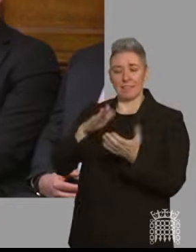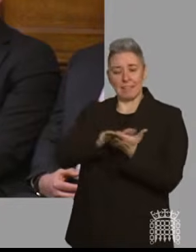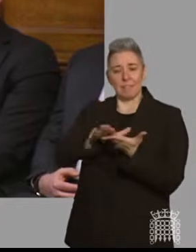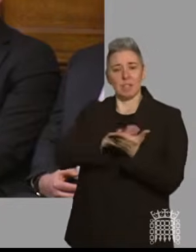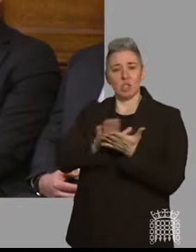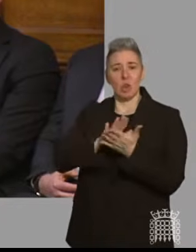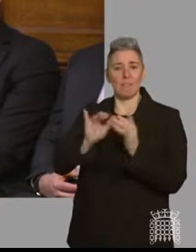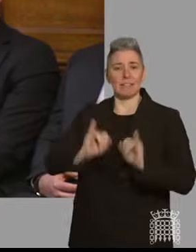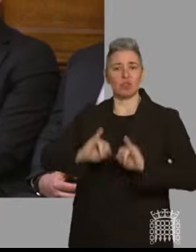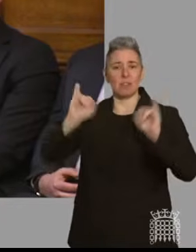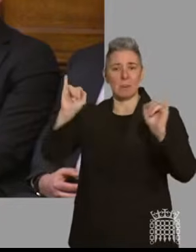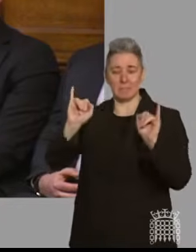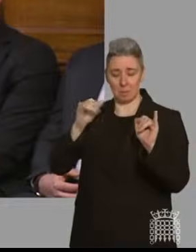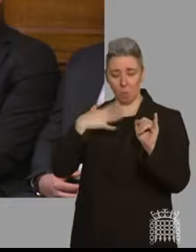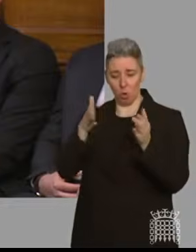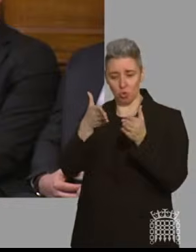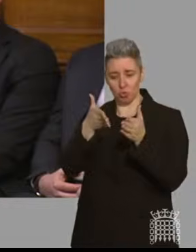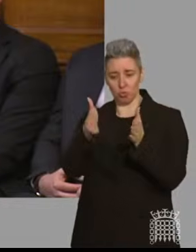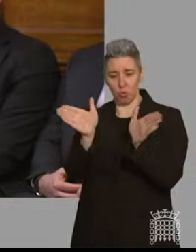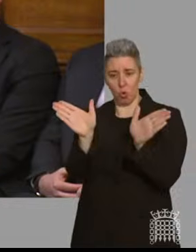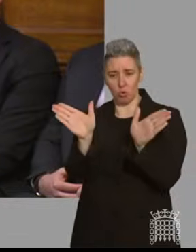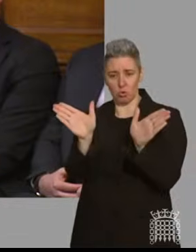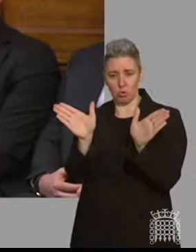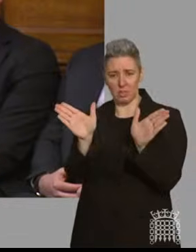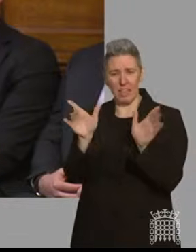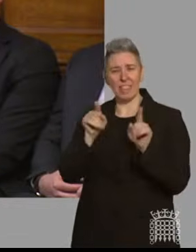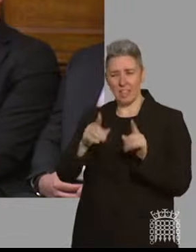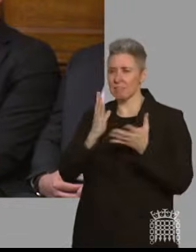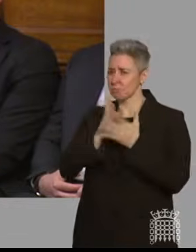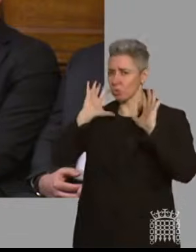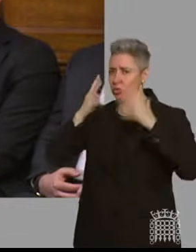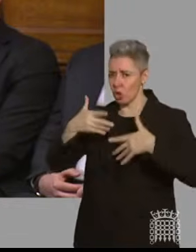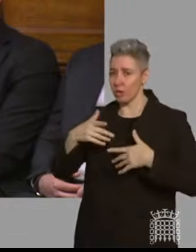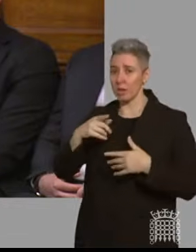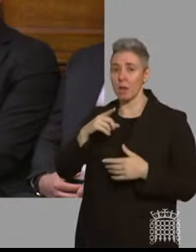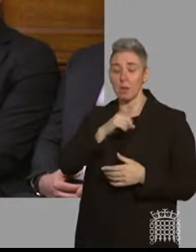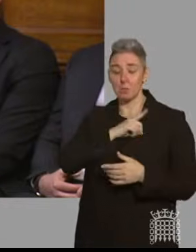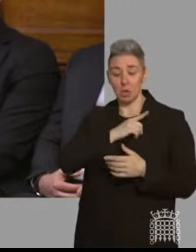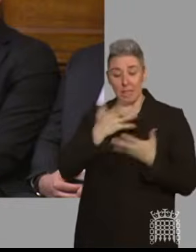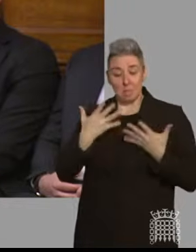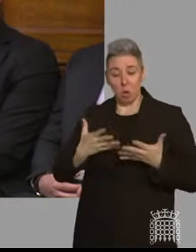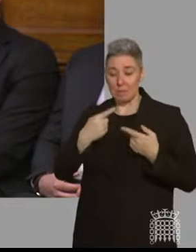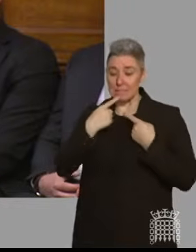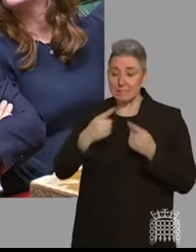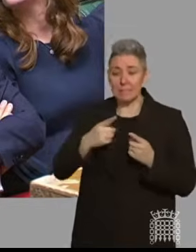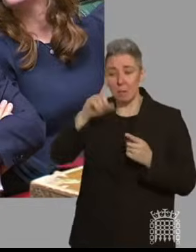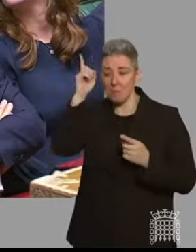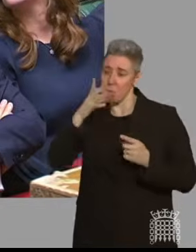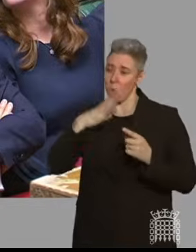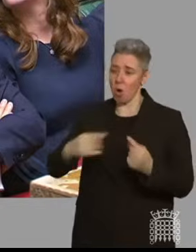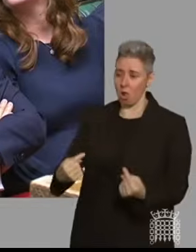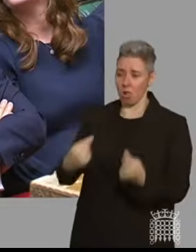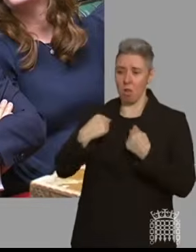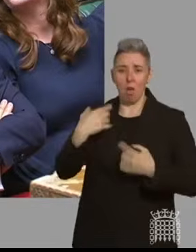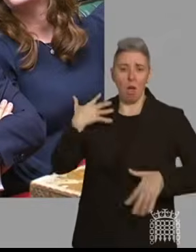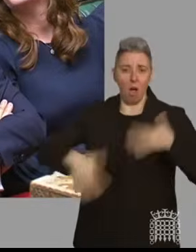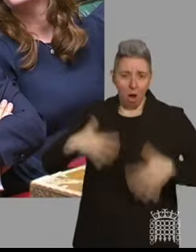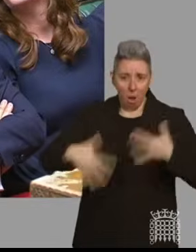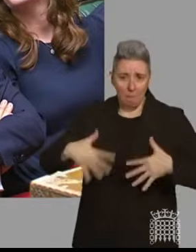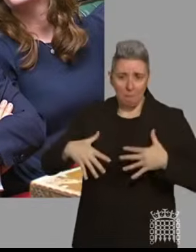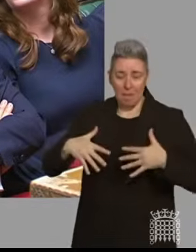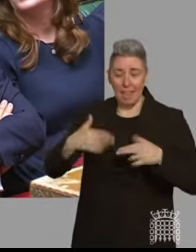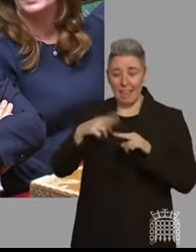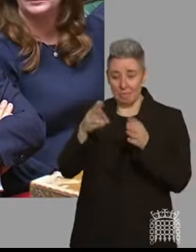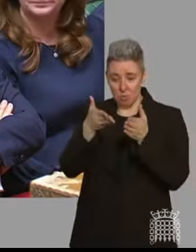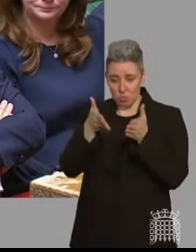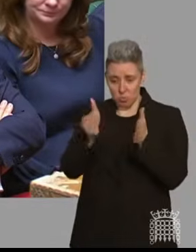violence and harm, we may criminalise people with a wide range of legitimate views and have a chilling effect on free speech. So can my